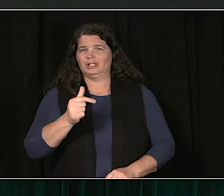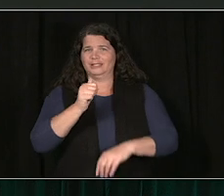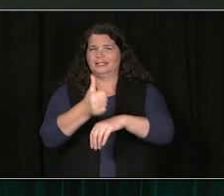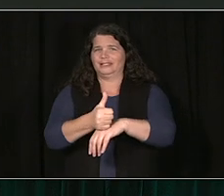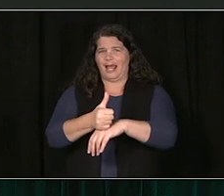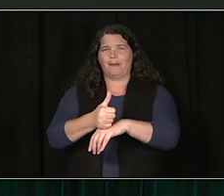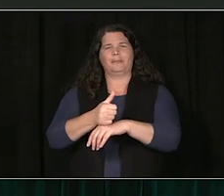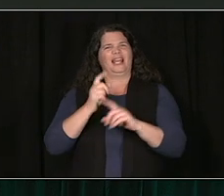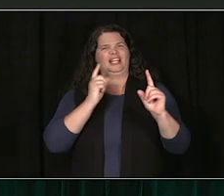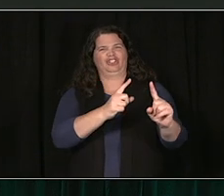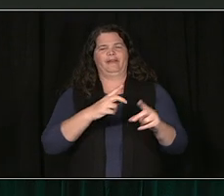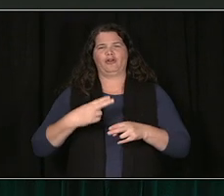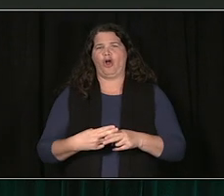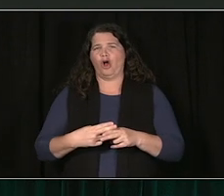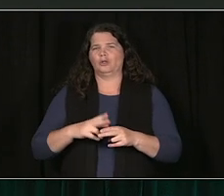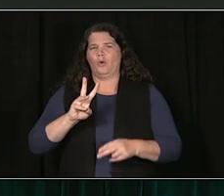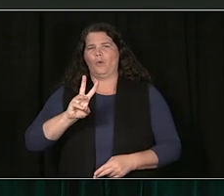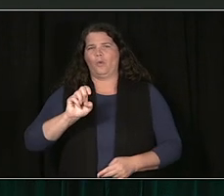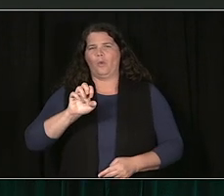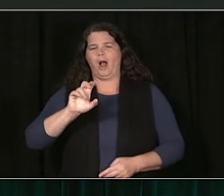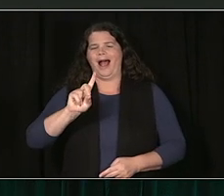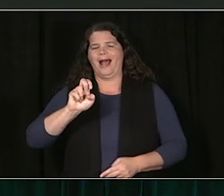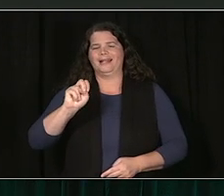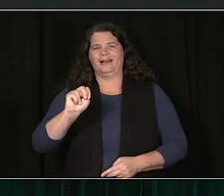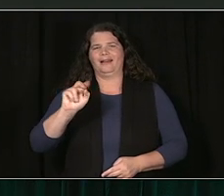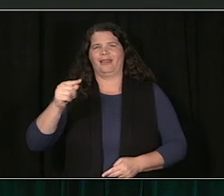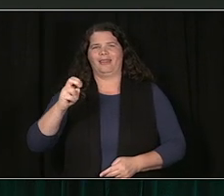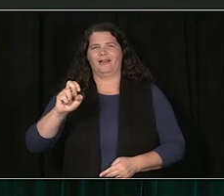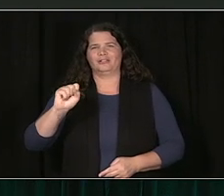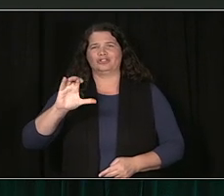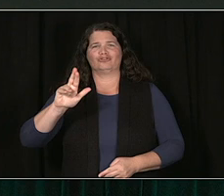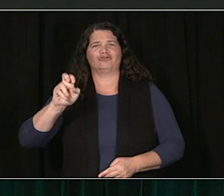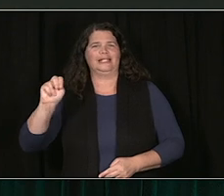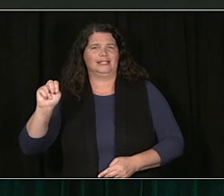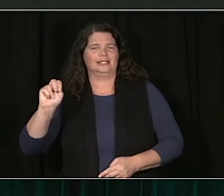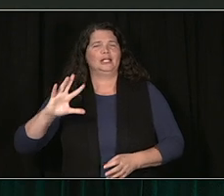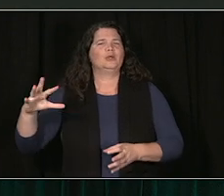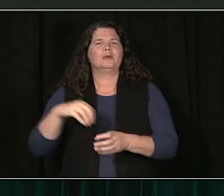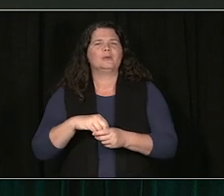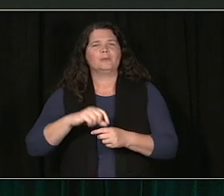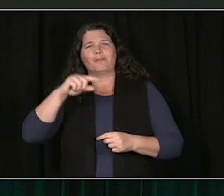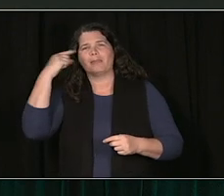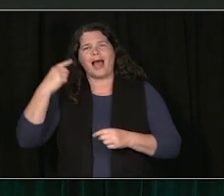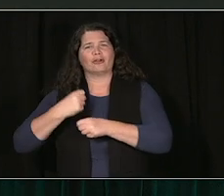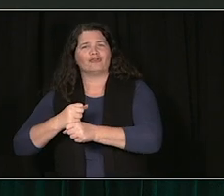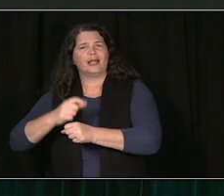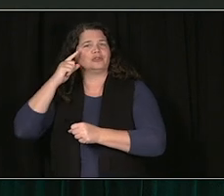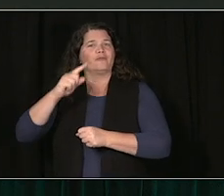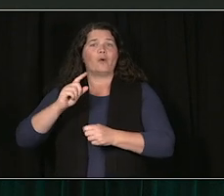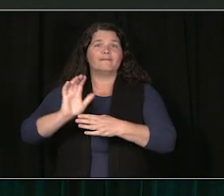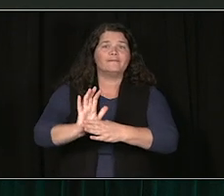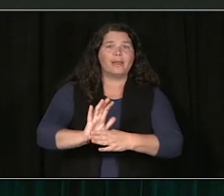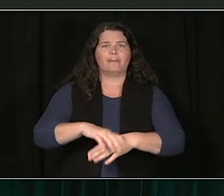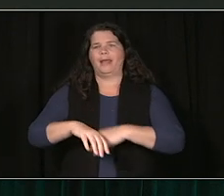partnership platform to increase the inclusion of Black creators in advertising, film, television, and the media industry